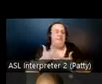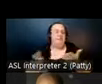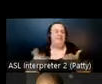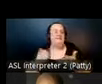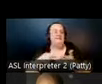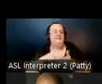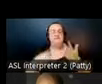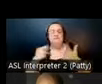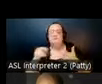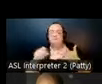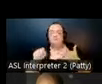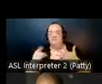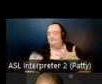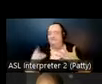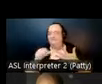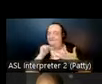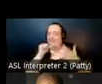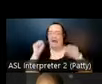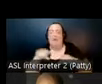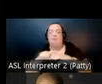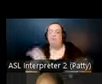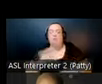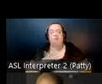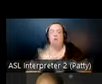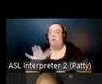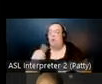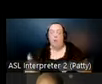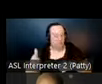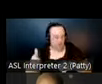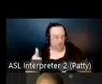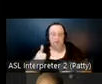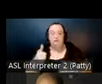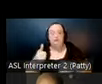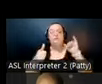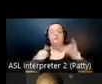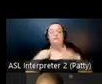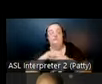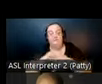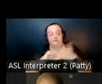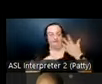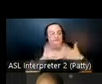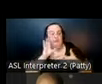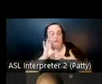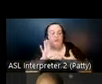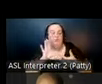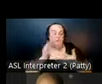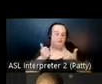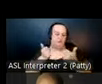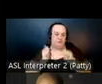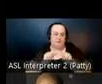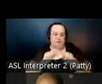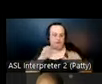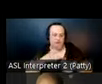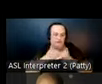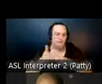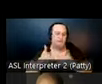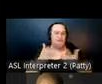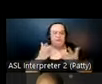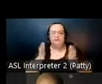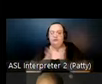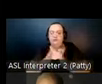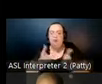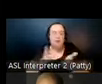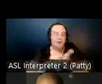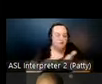don't have the capacity to do themselves. So those activities we'll be trying to complete through small contracts,